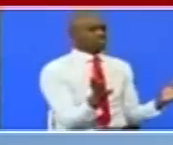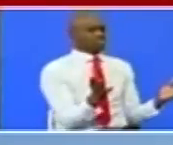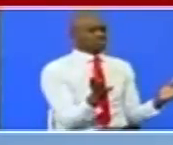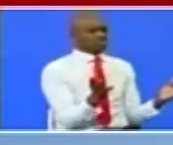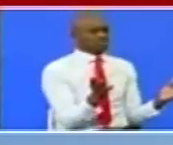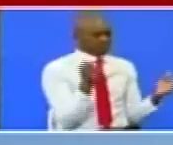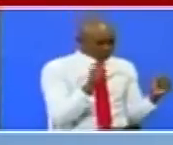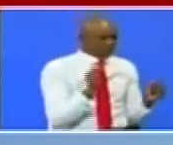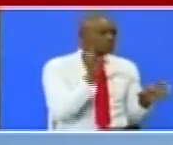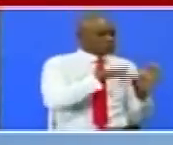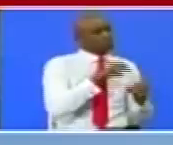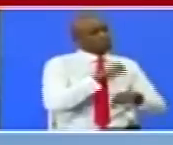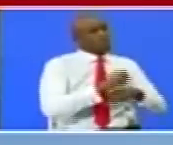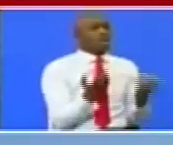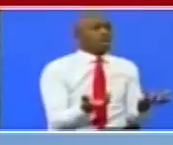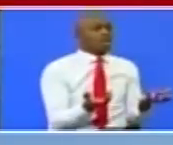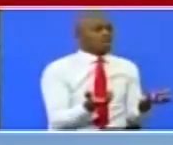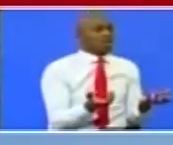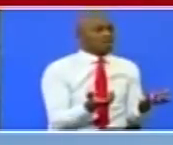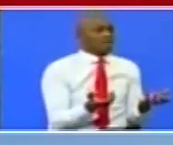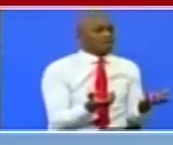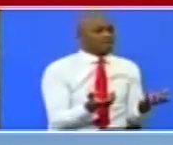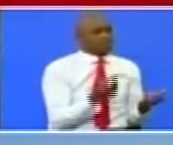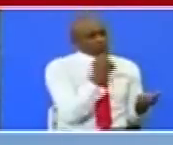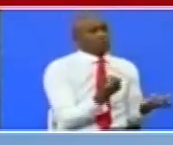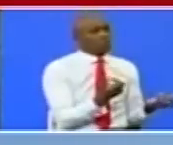this very year, and you gave it to many people, so